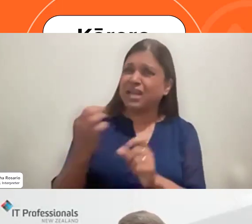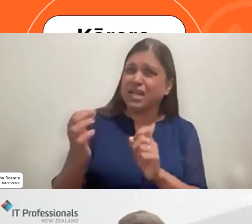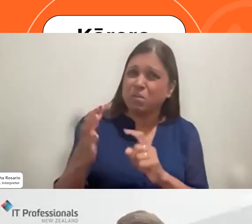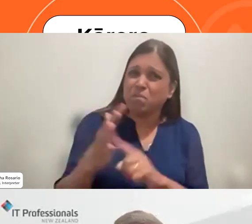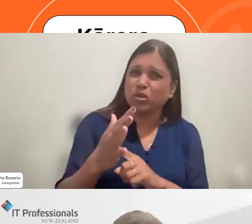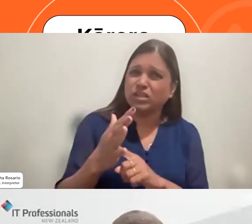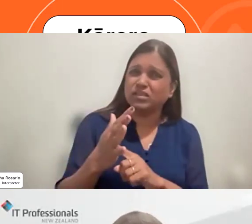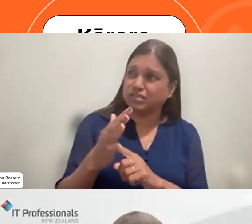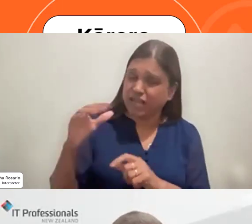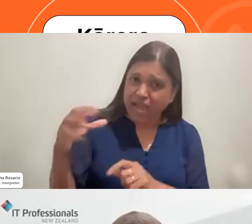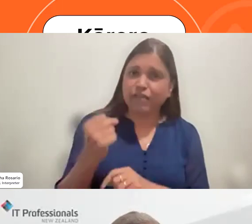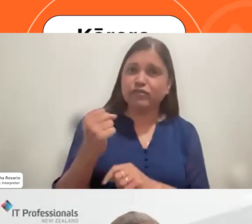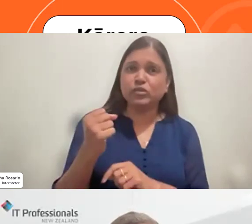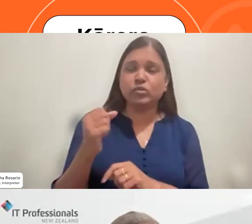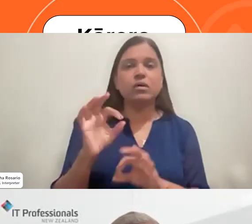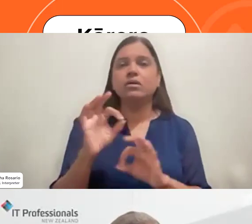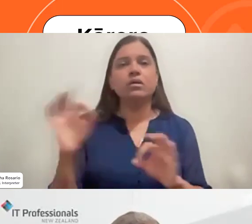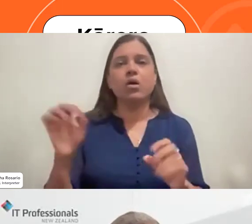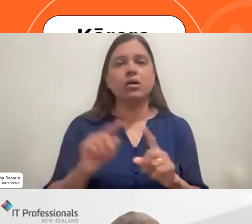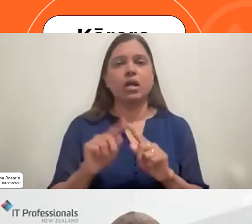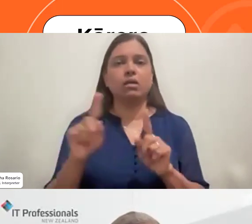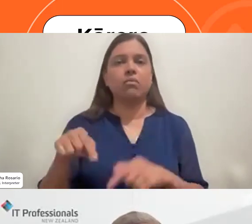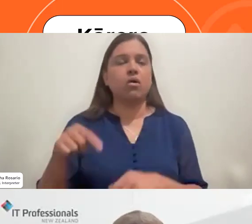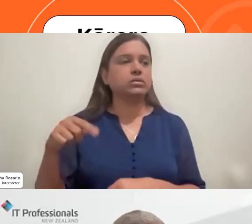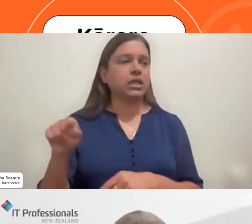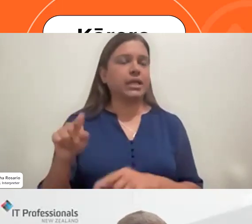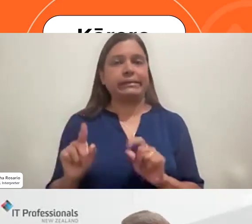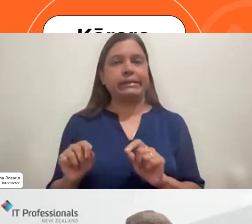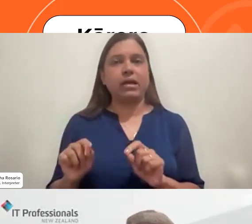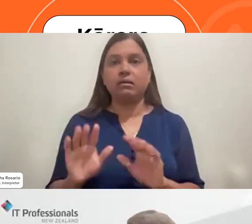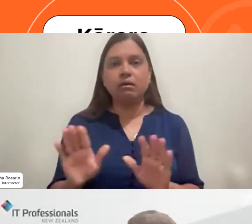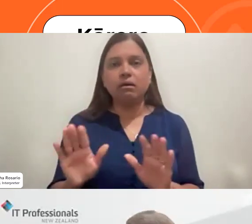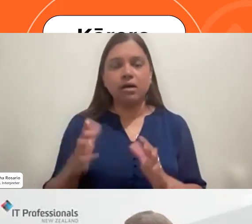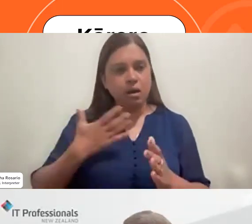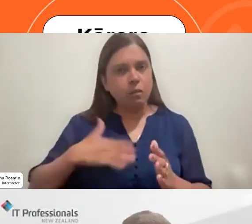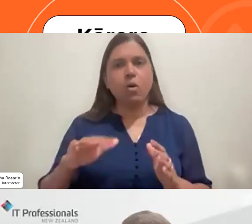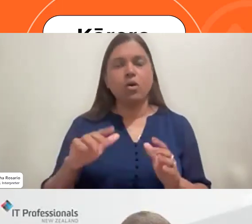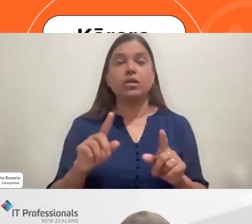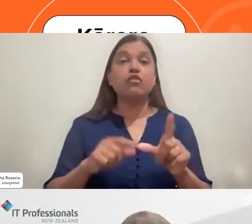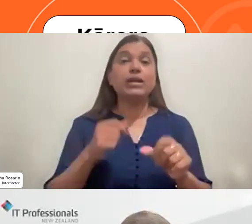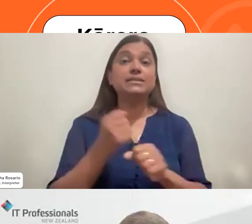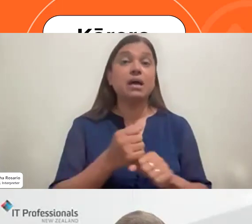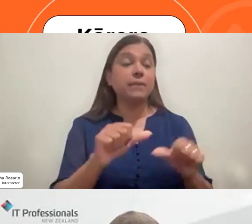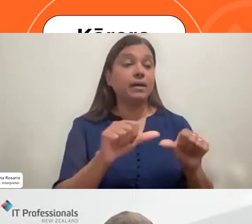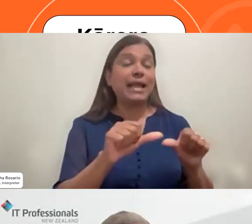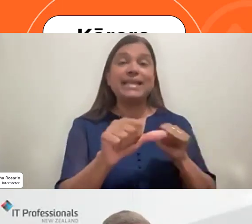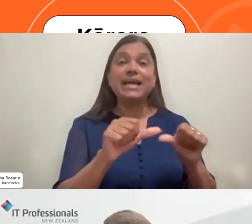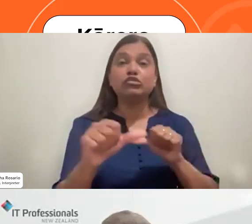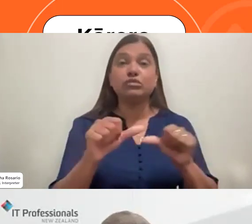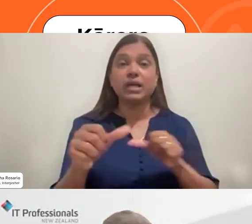tick, but as a non-negotiable thing that they deliver. Industry bodies like IT professionals, which I'm the CEO